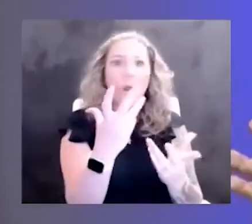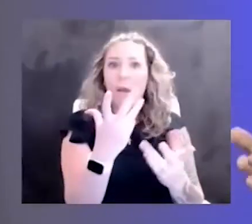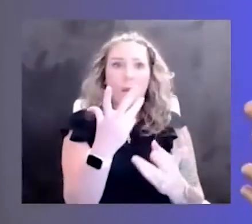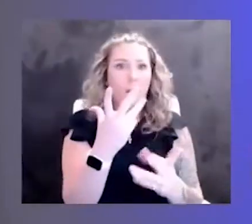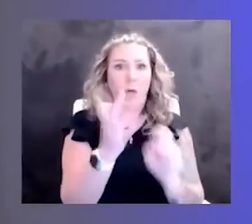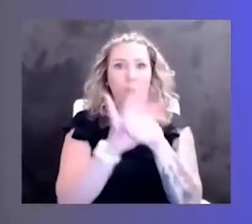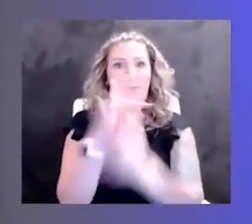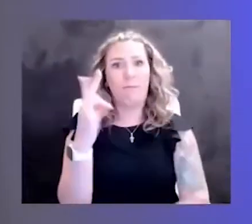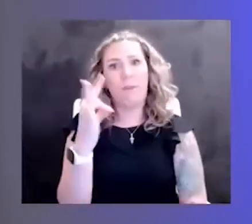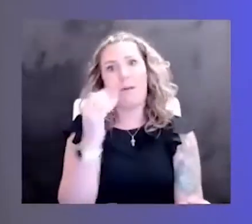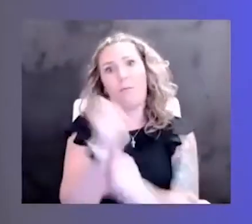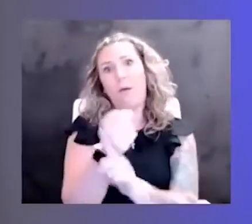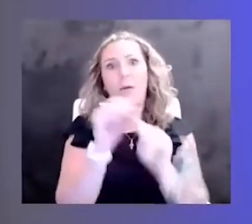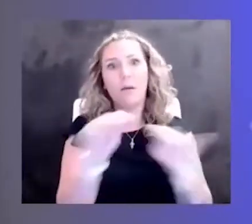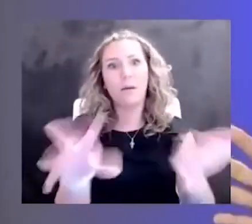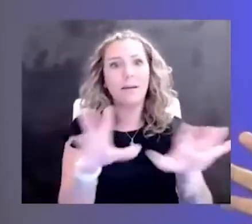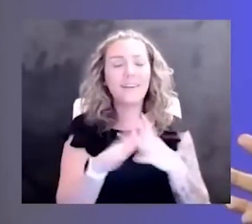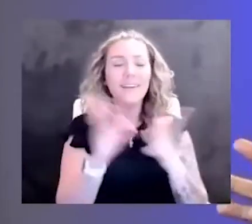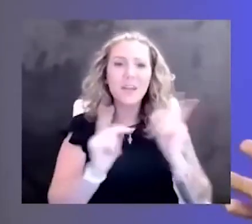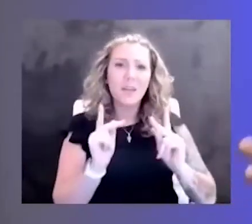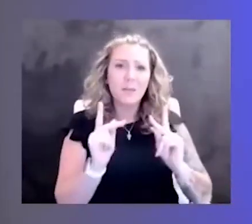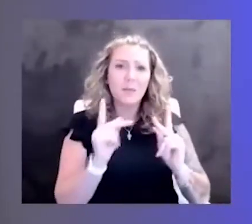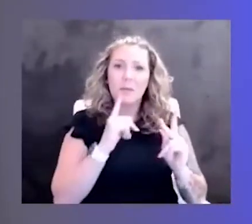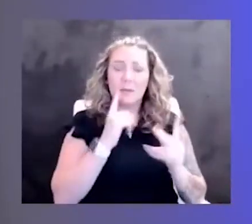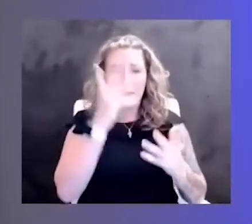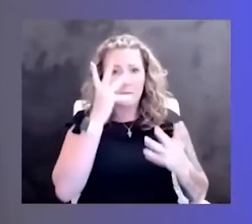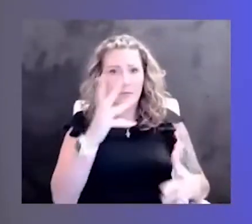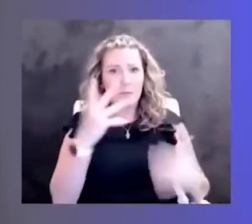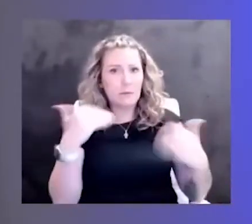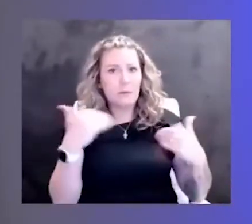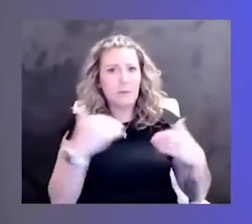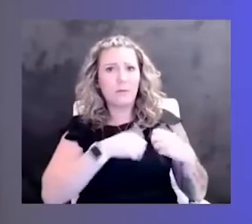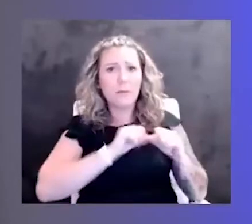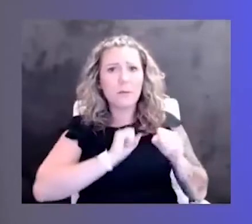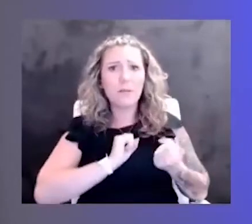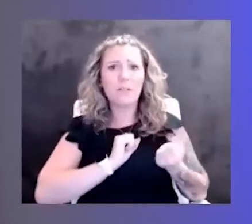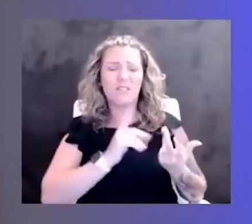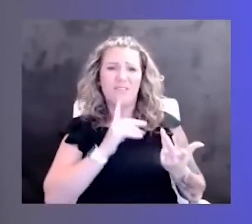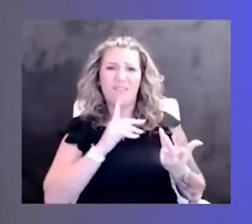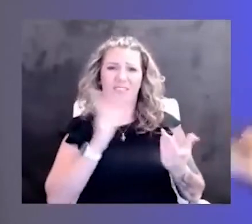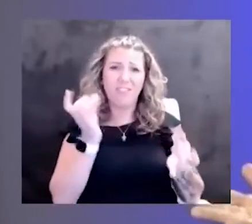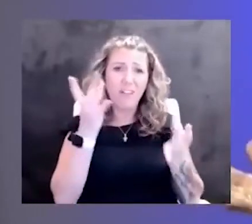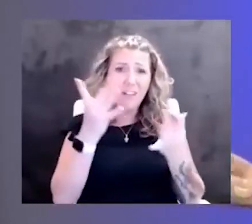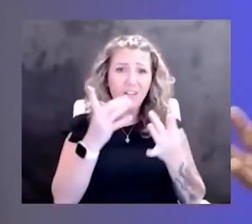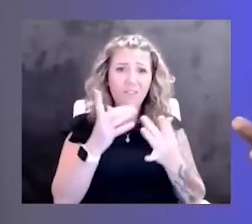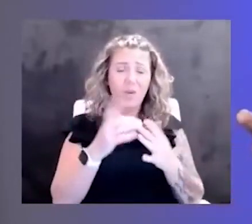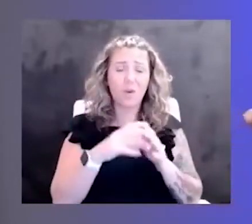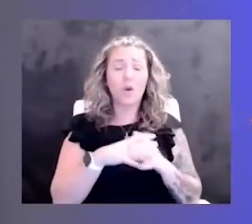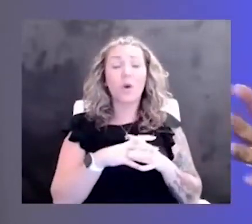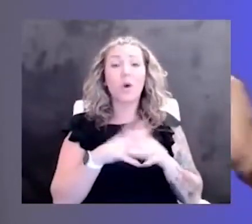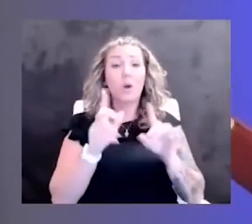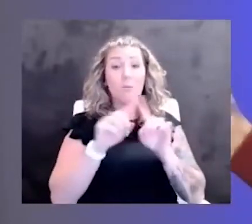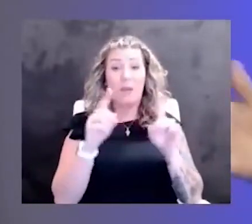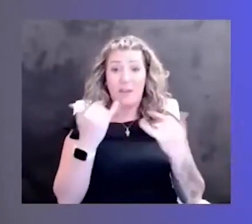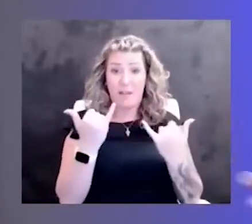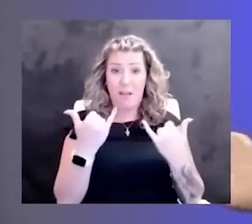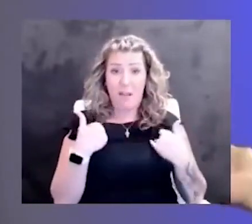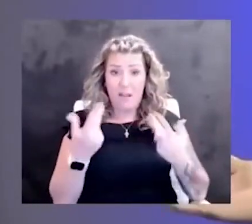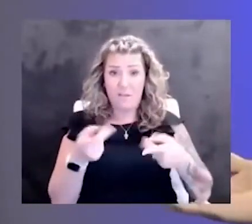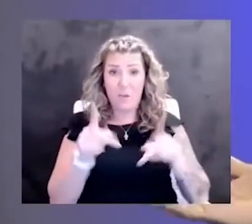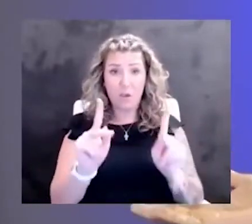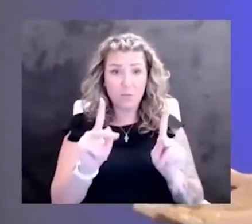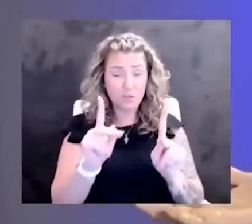People have just been devastated by this thing, but we have the opportunity right now to learn from what's been going on